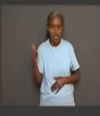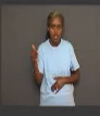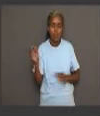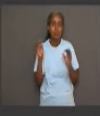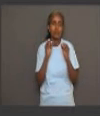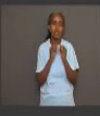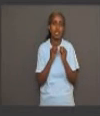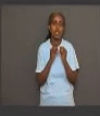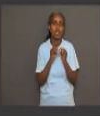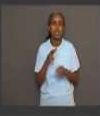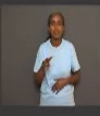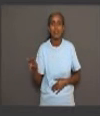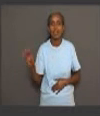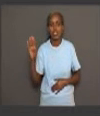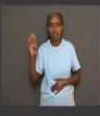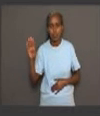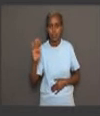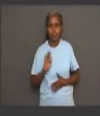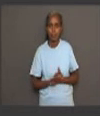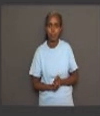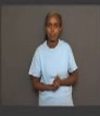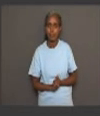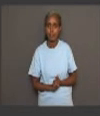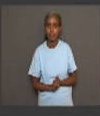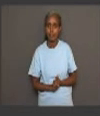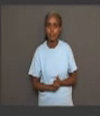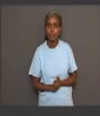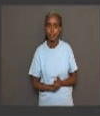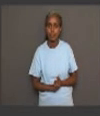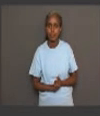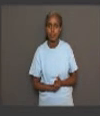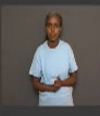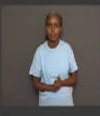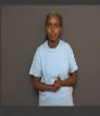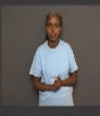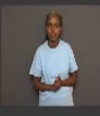A plus vector B?